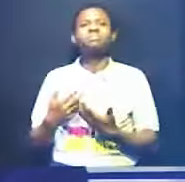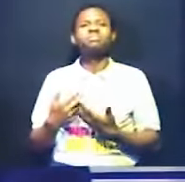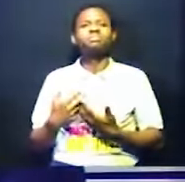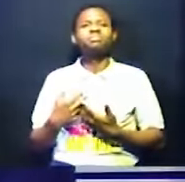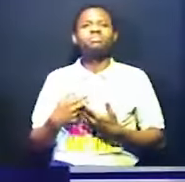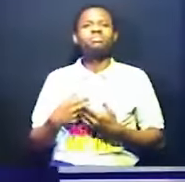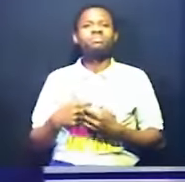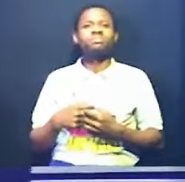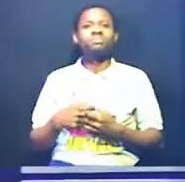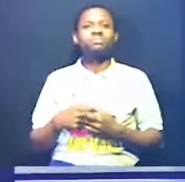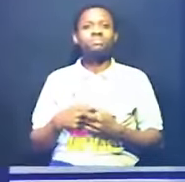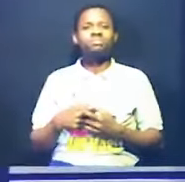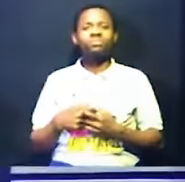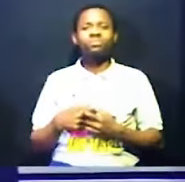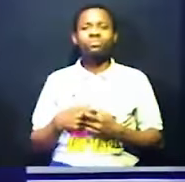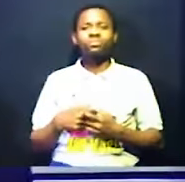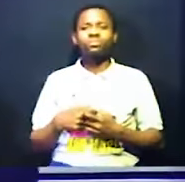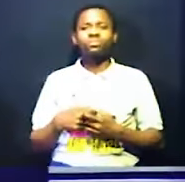And